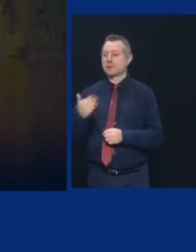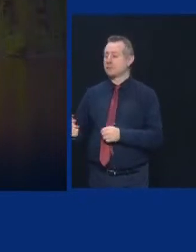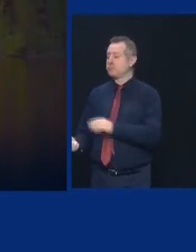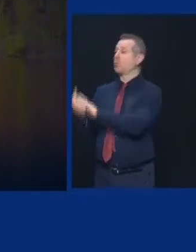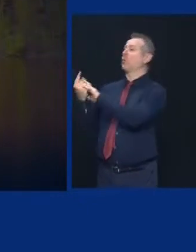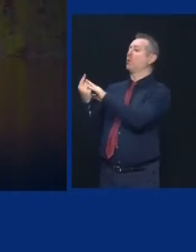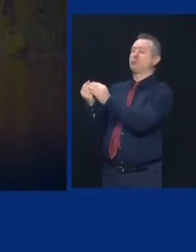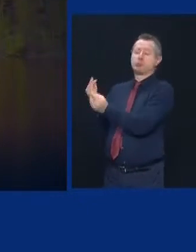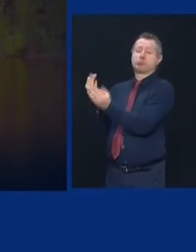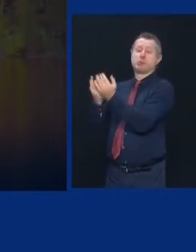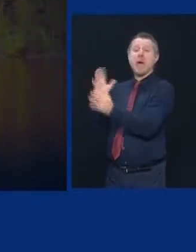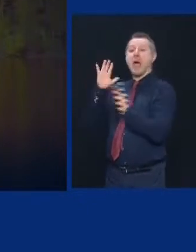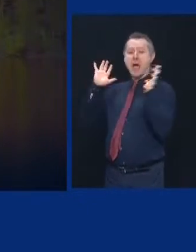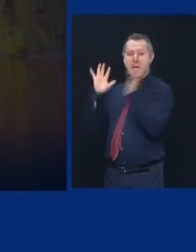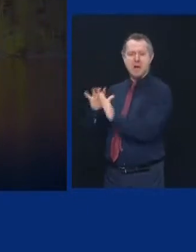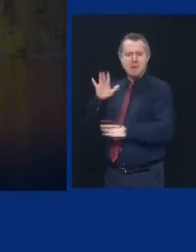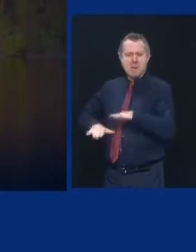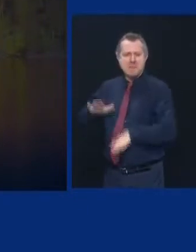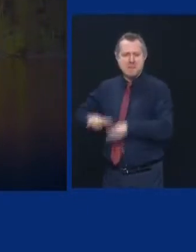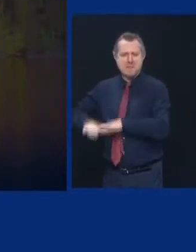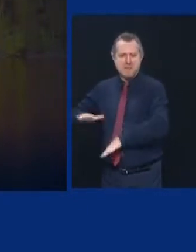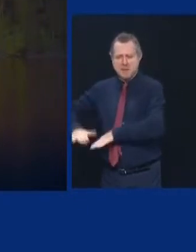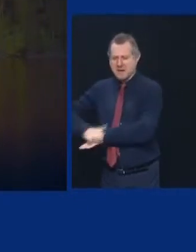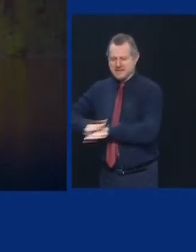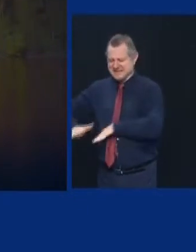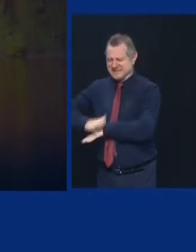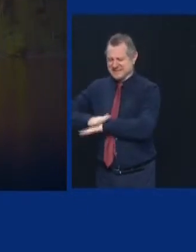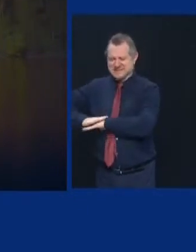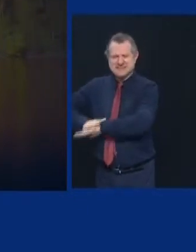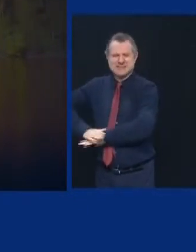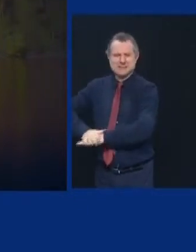to happen. That's going to be the way through the fall.